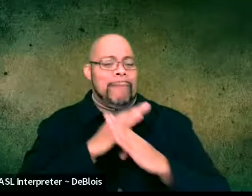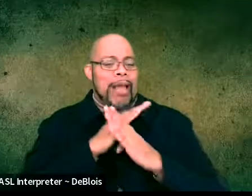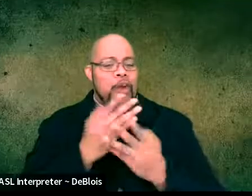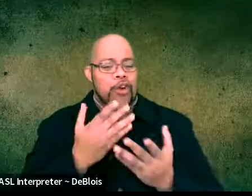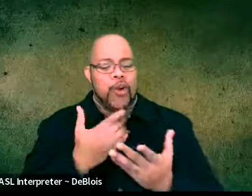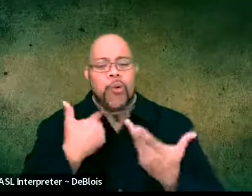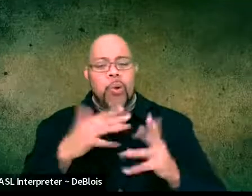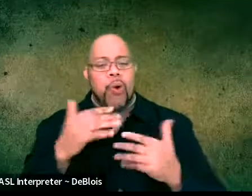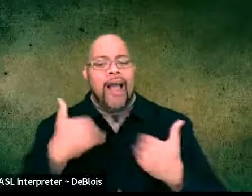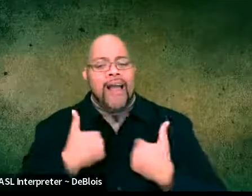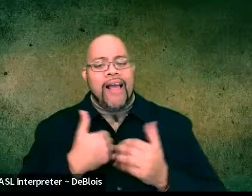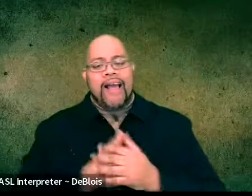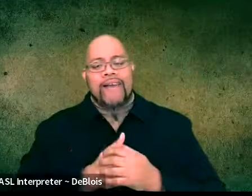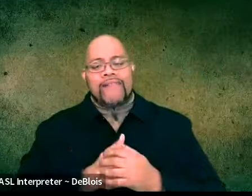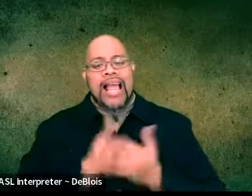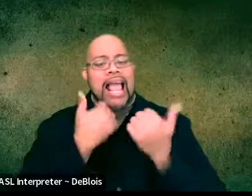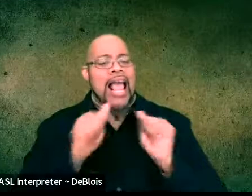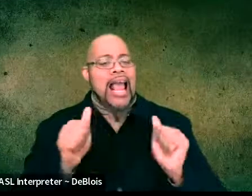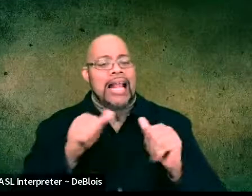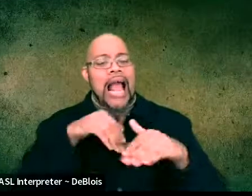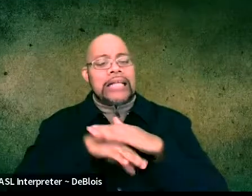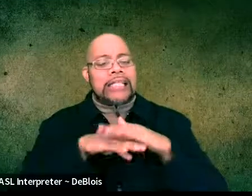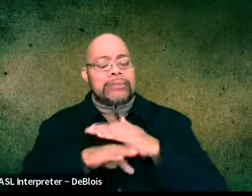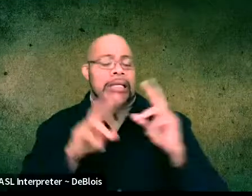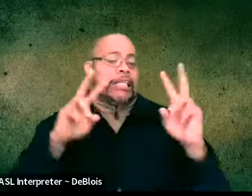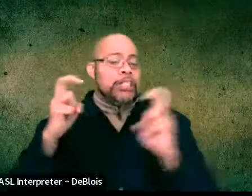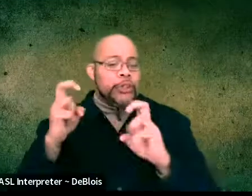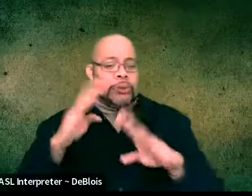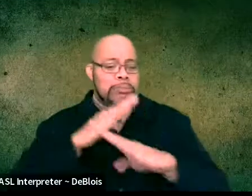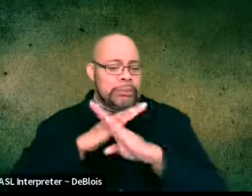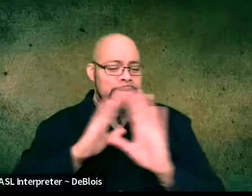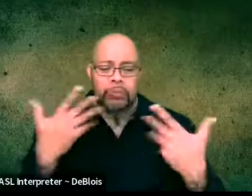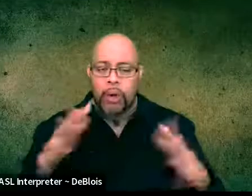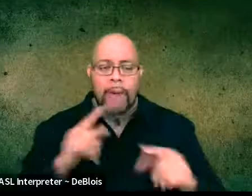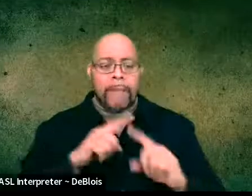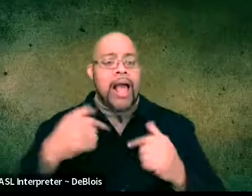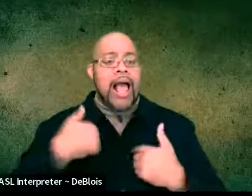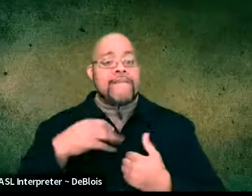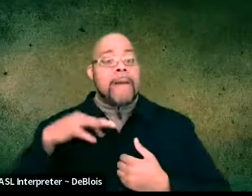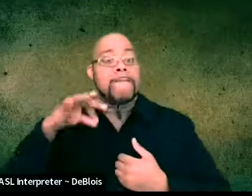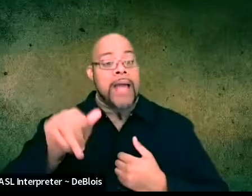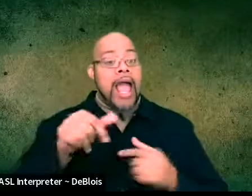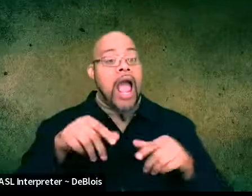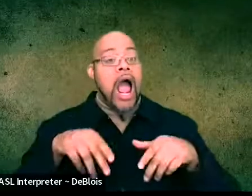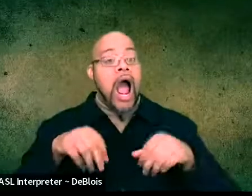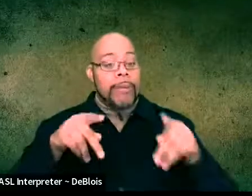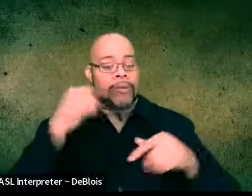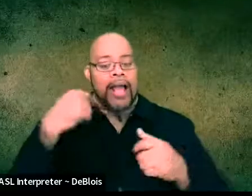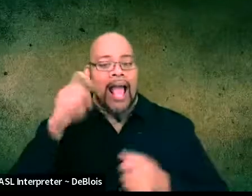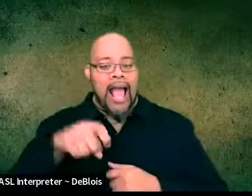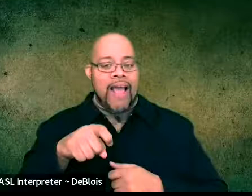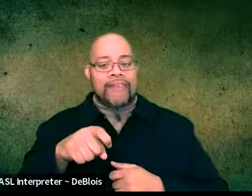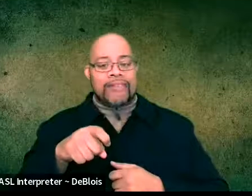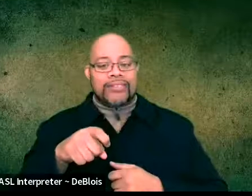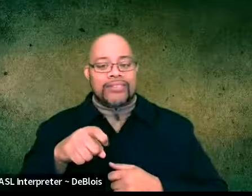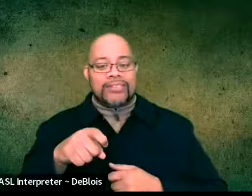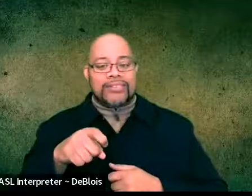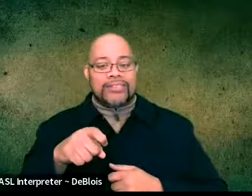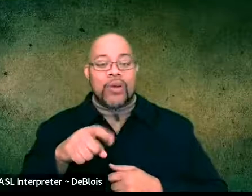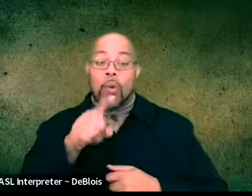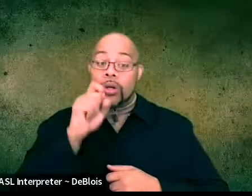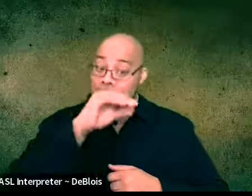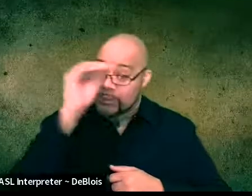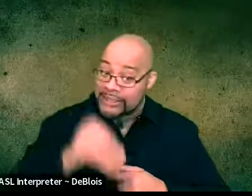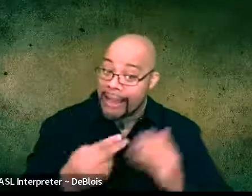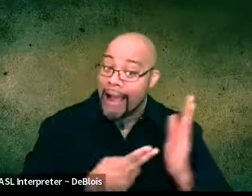want to have any accessibility issues. But there's the pay option because we have to be